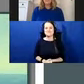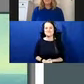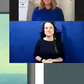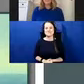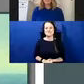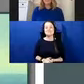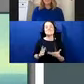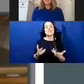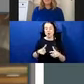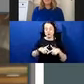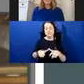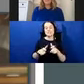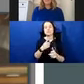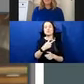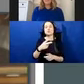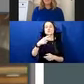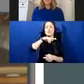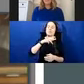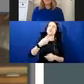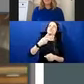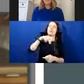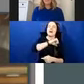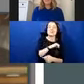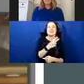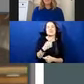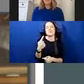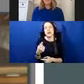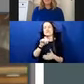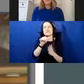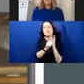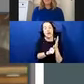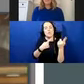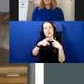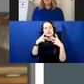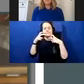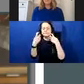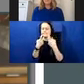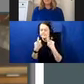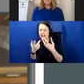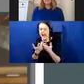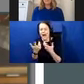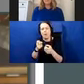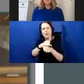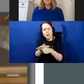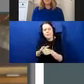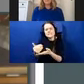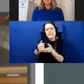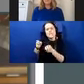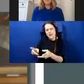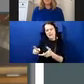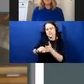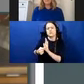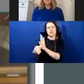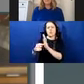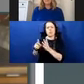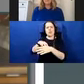programme, we are exploring COVID safe ways of marking this significant year. And we will strive to continue